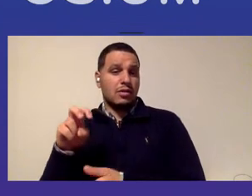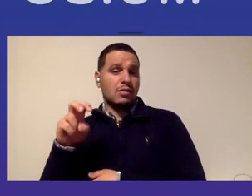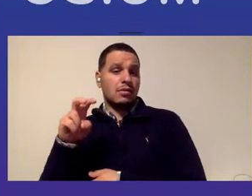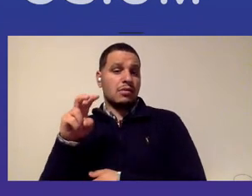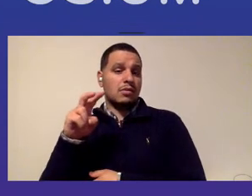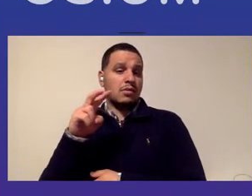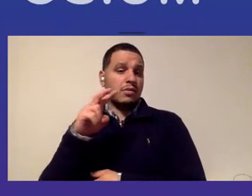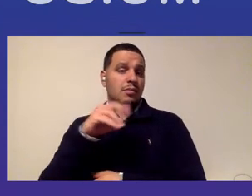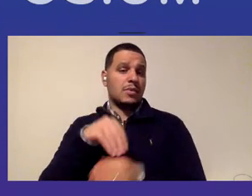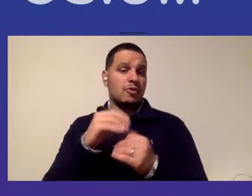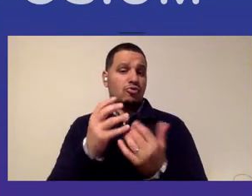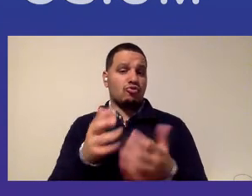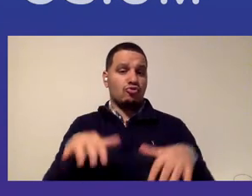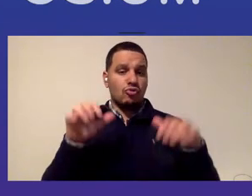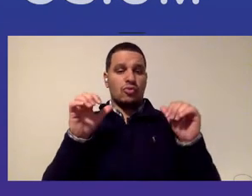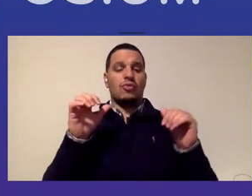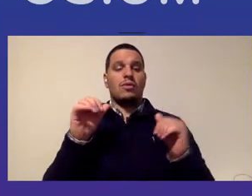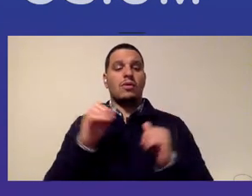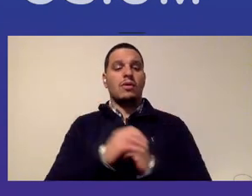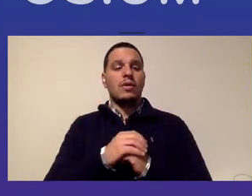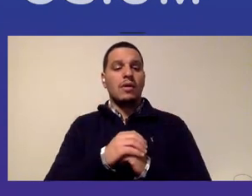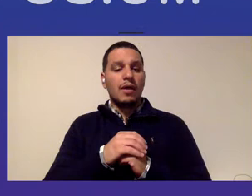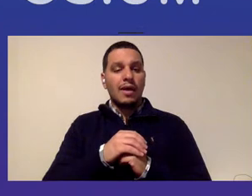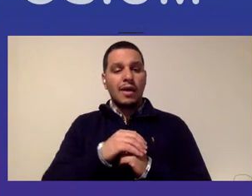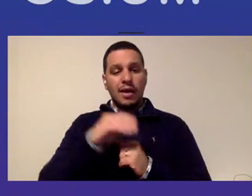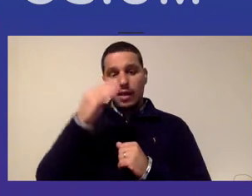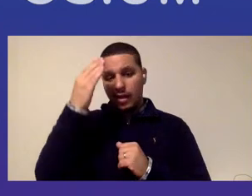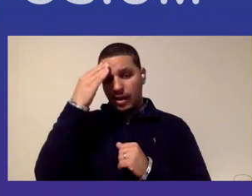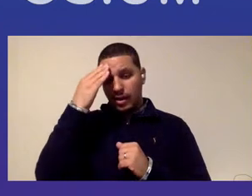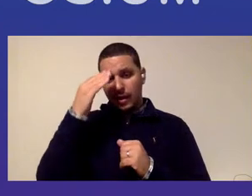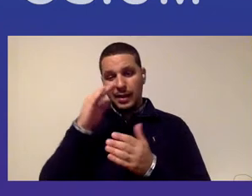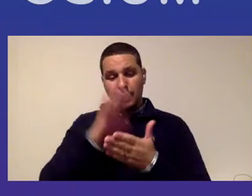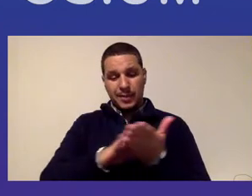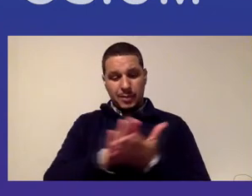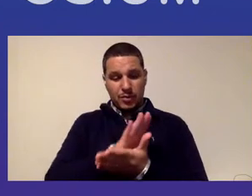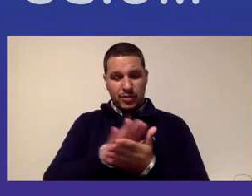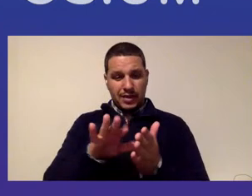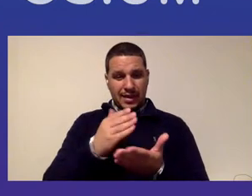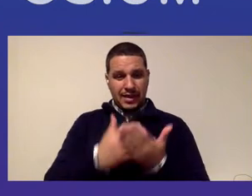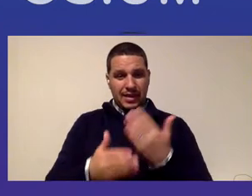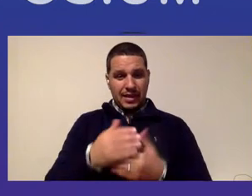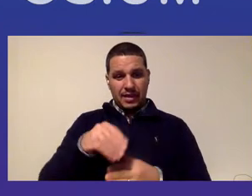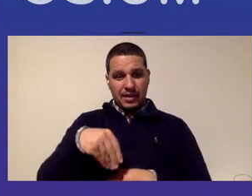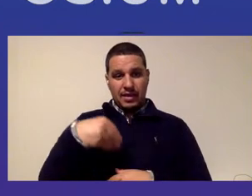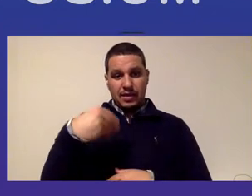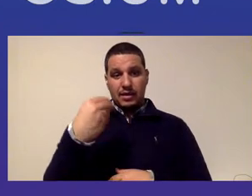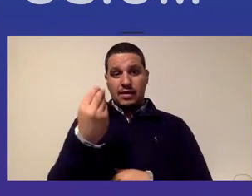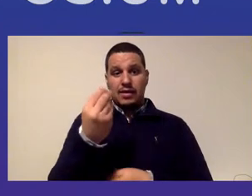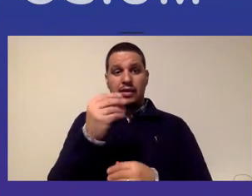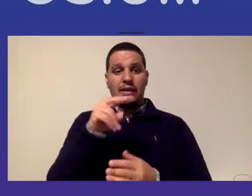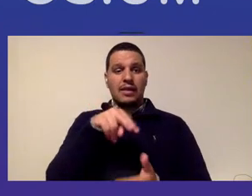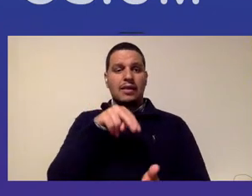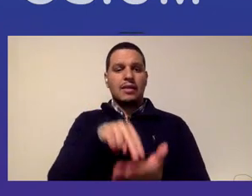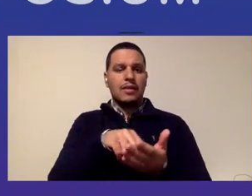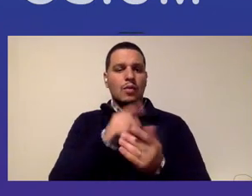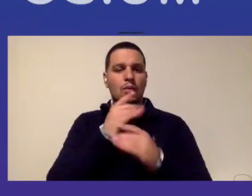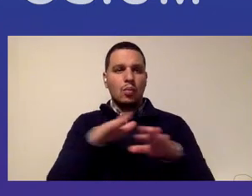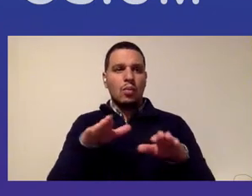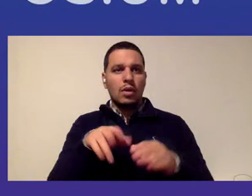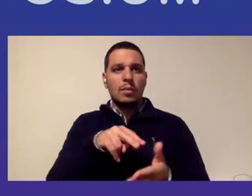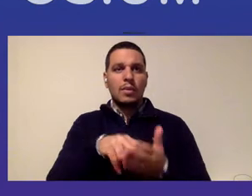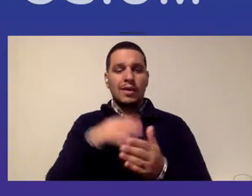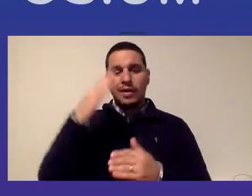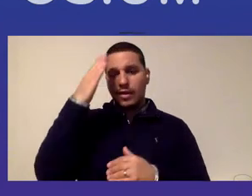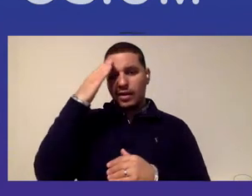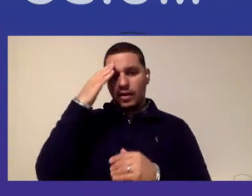crowd, a hat filled with slips of paper in her hands. She lands soundlessly and places the hat with